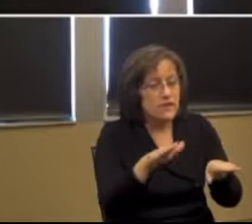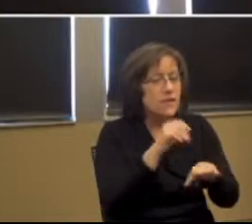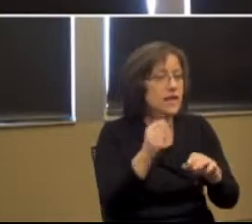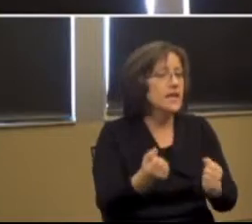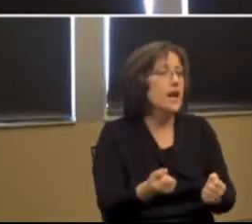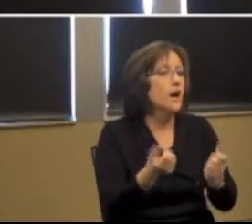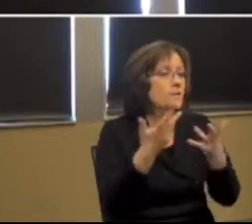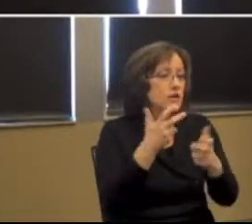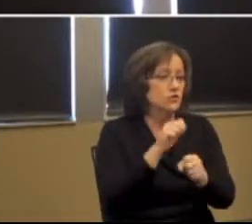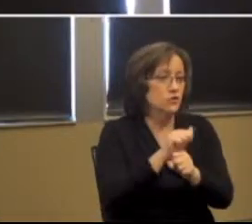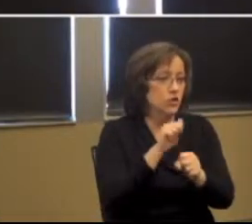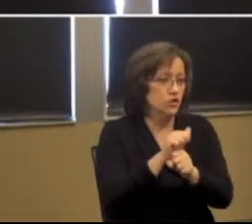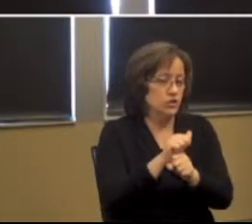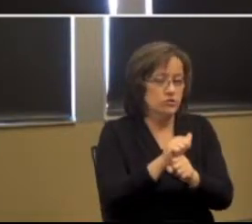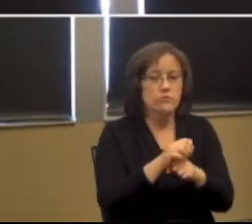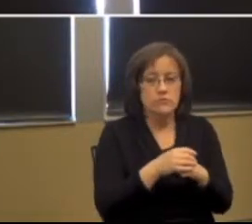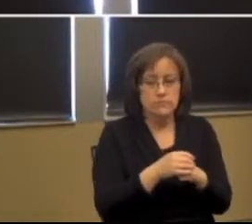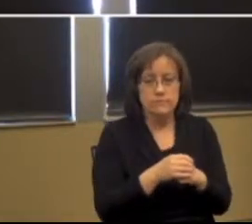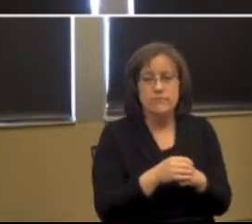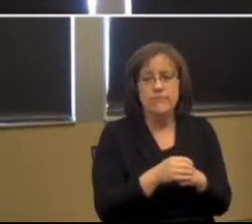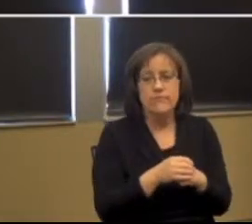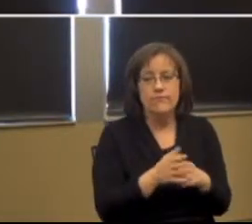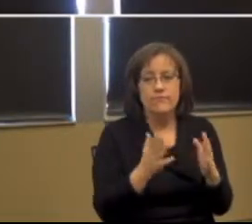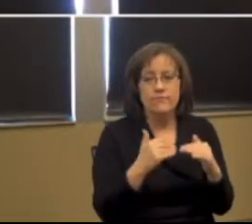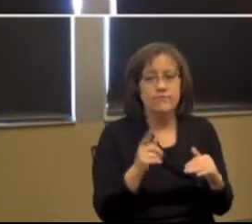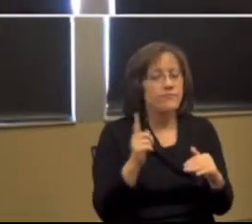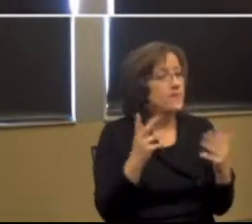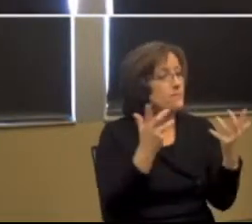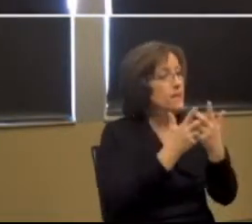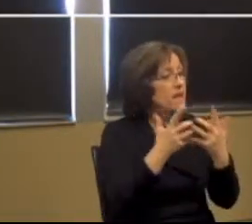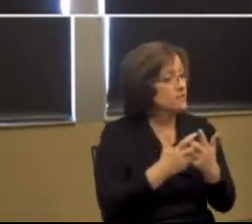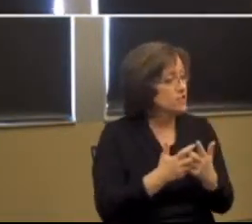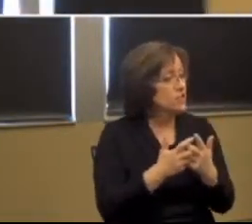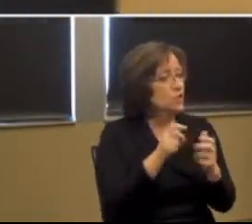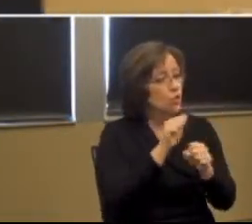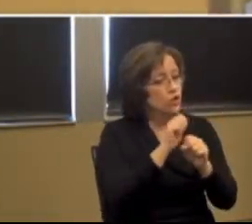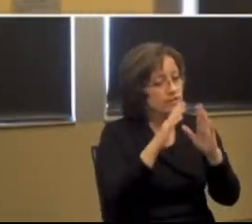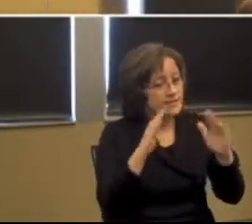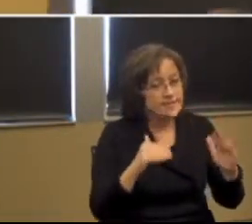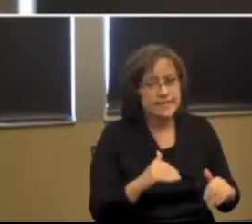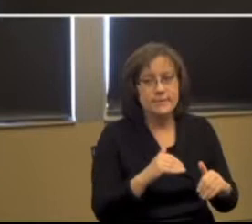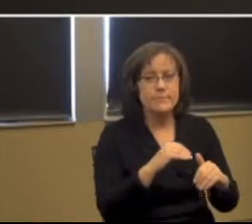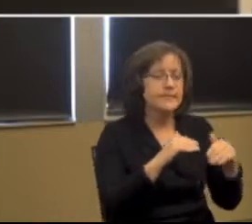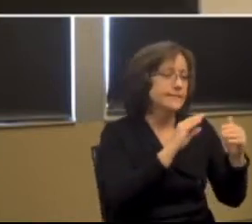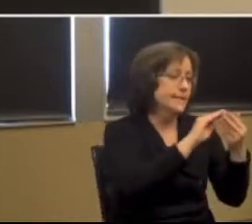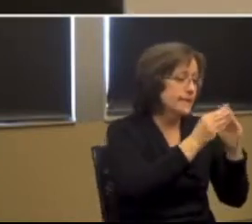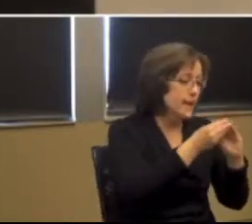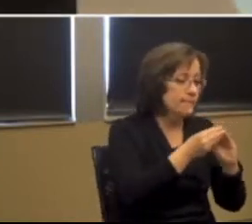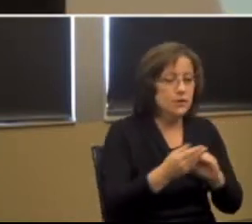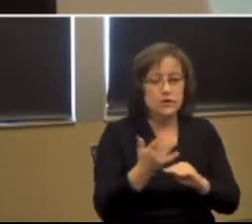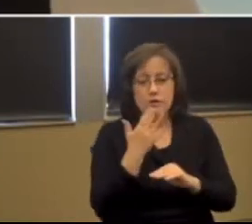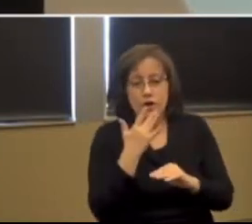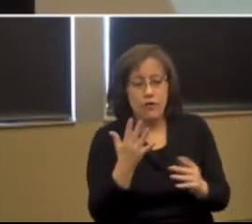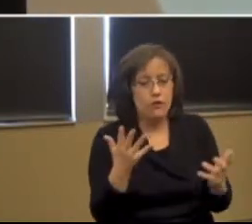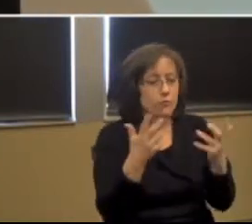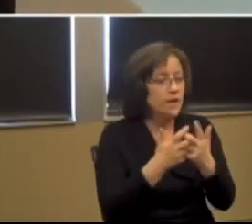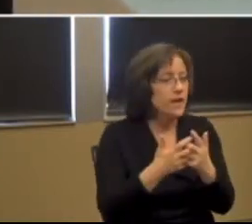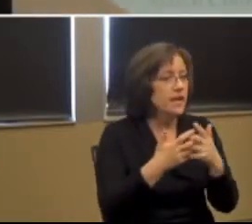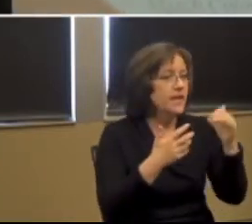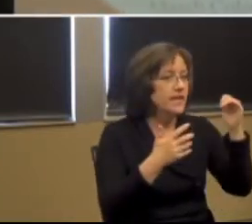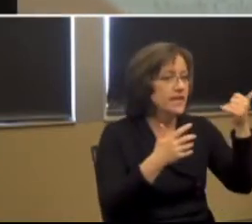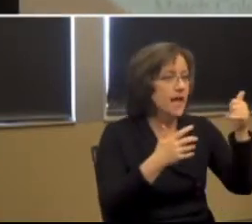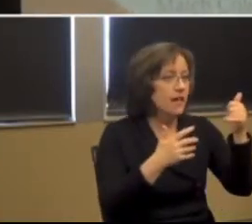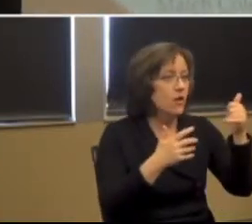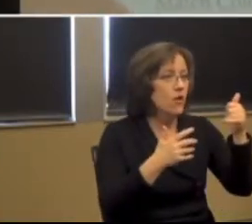that system. So here's a matching work system. So this would be a number color match. There's a picture up here with